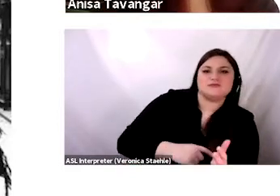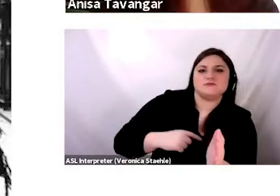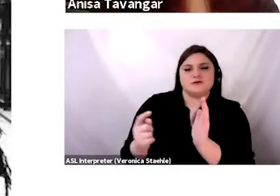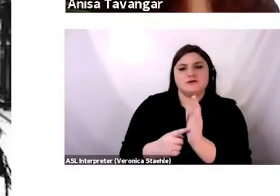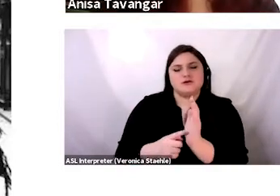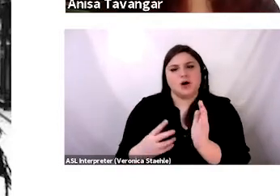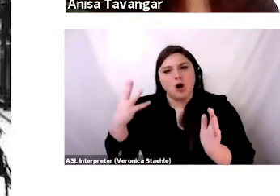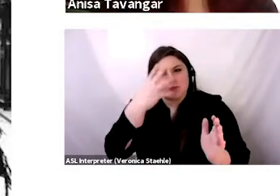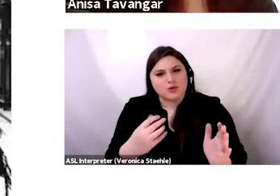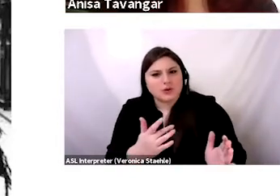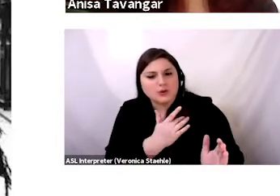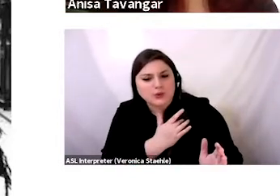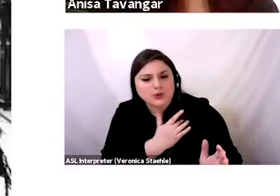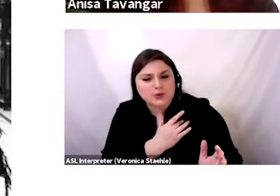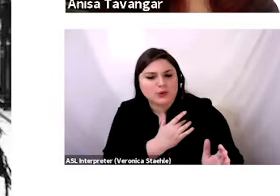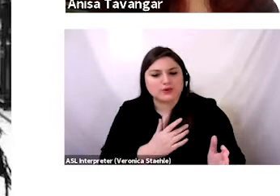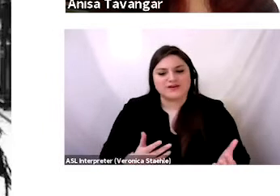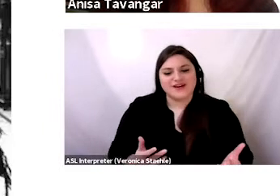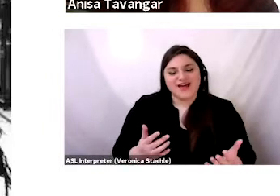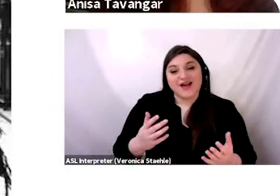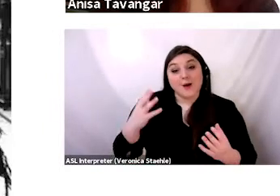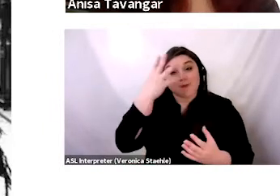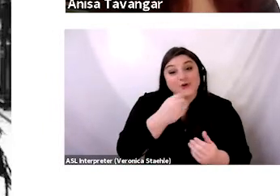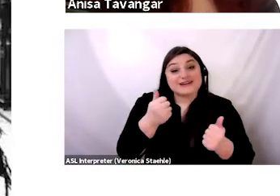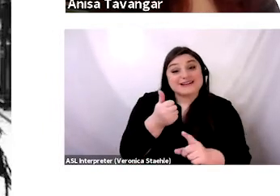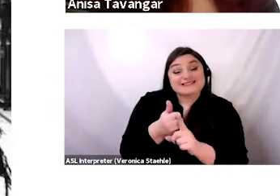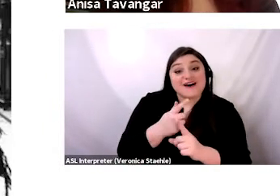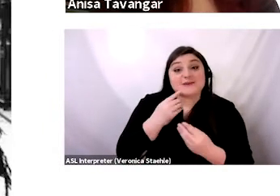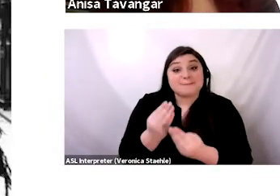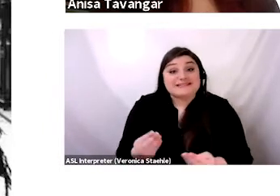material sense of beauty versus a spiritual sense of beauty and understanding of beauty.